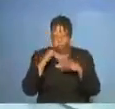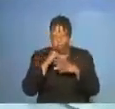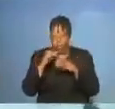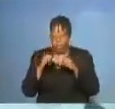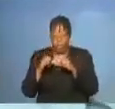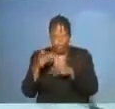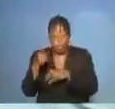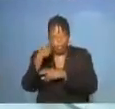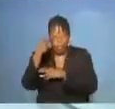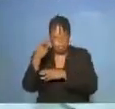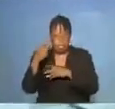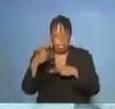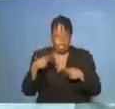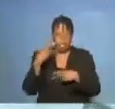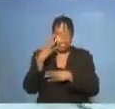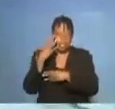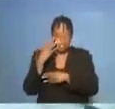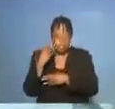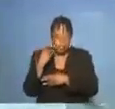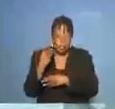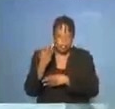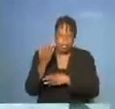there because they had the experience of how